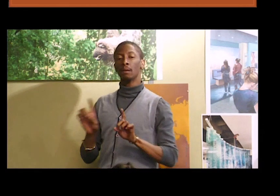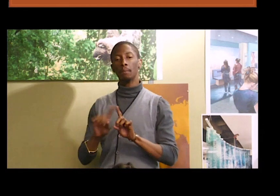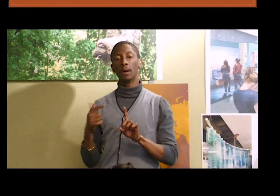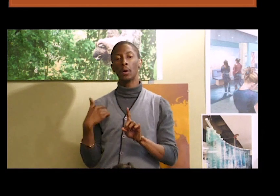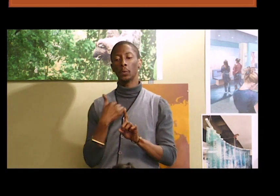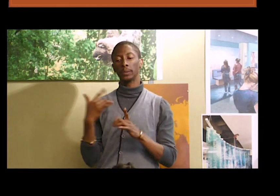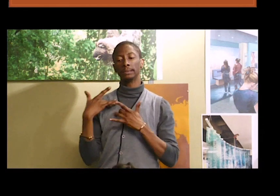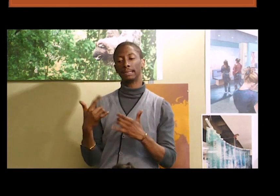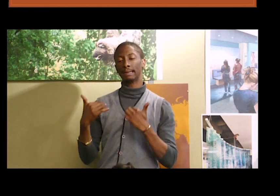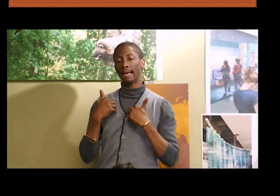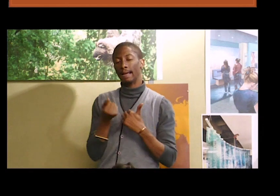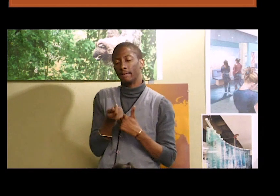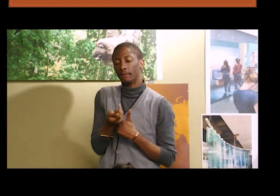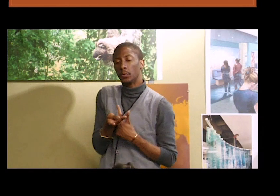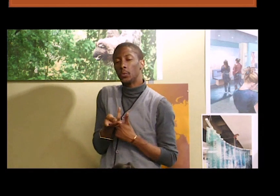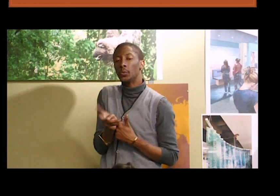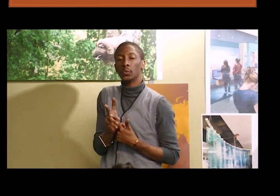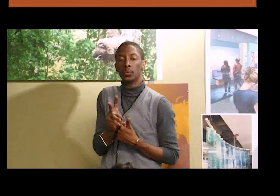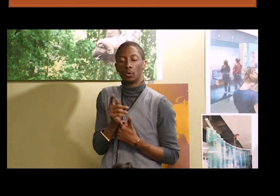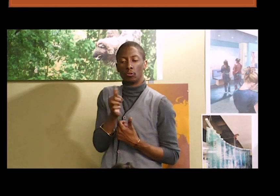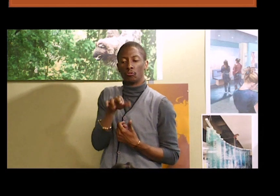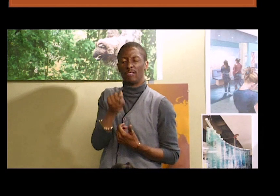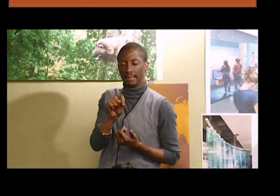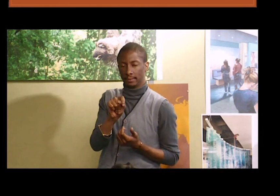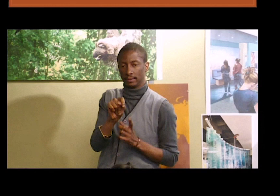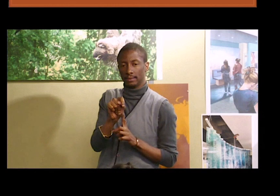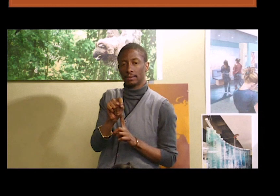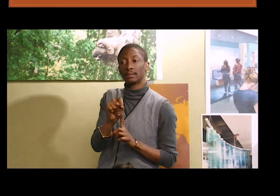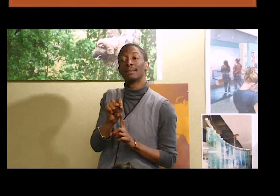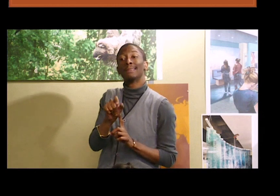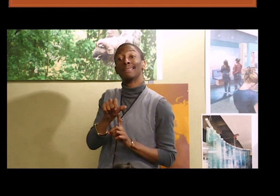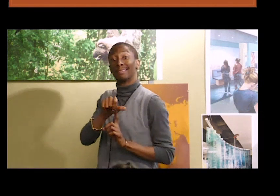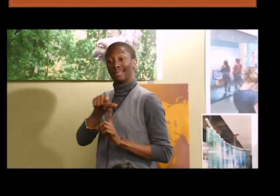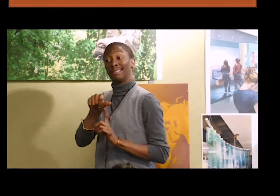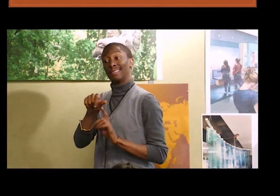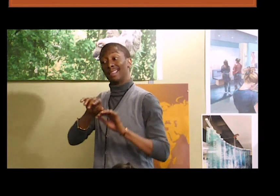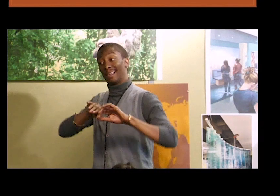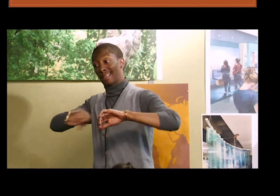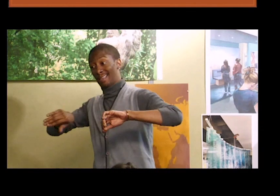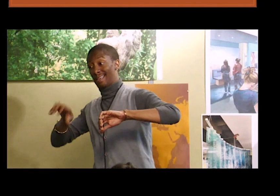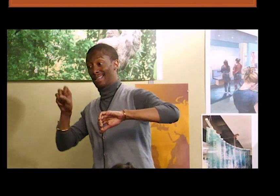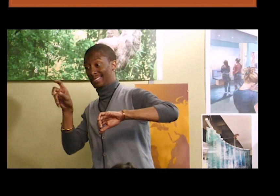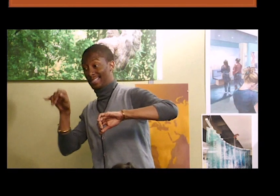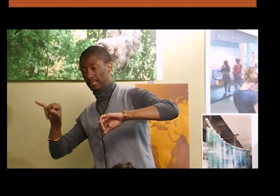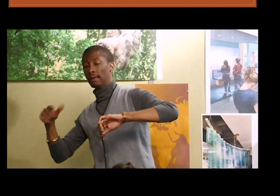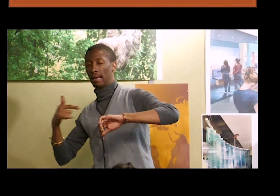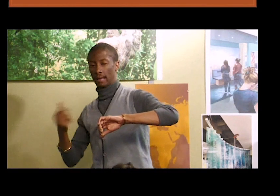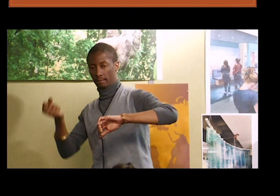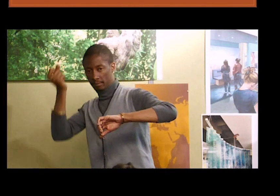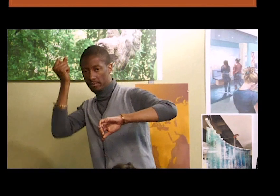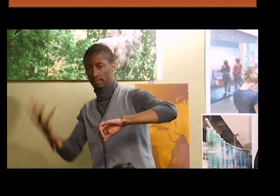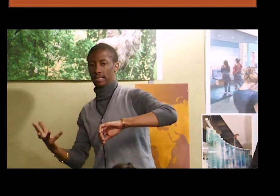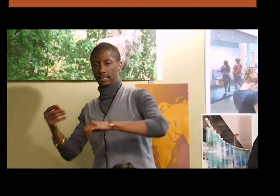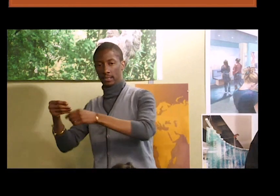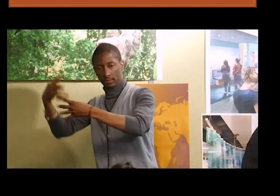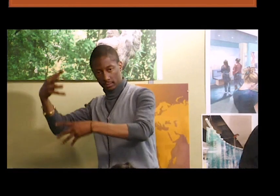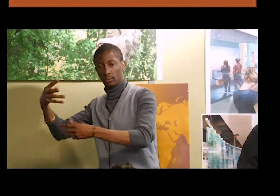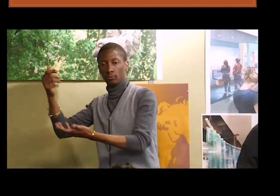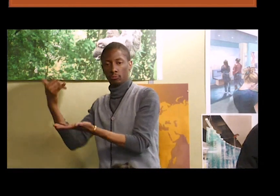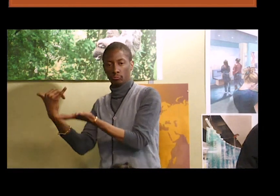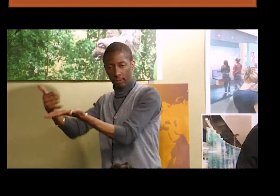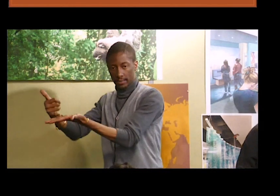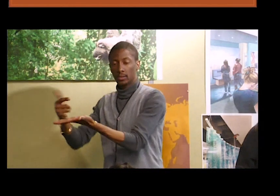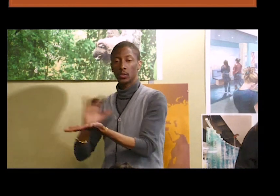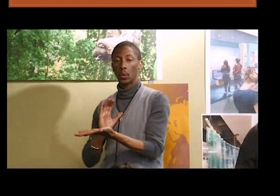have very few grants. The rest of the institution does have a lot of grants. So